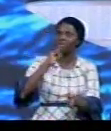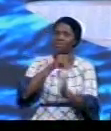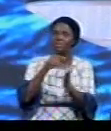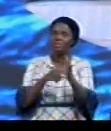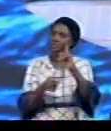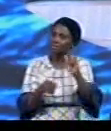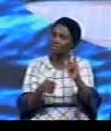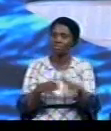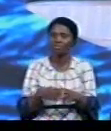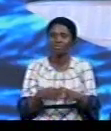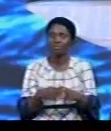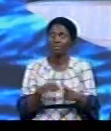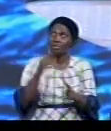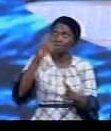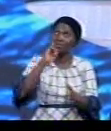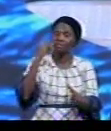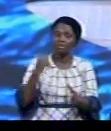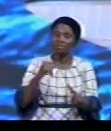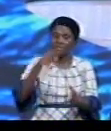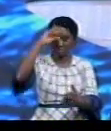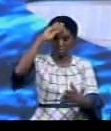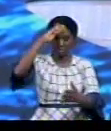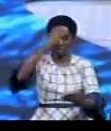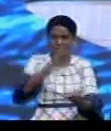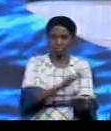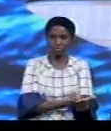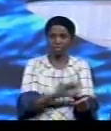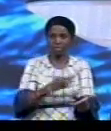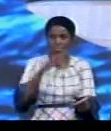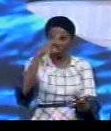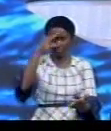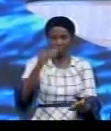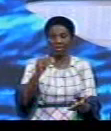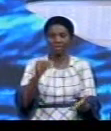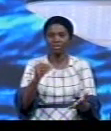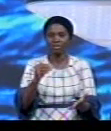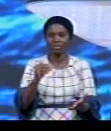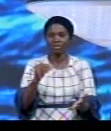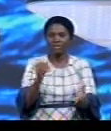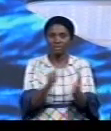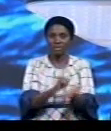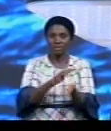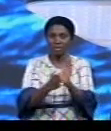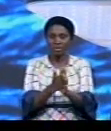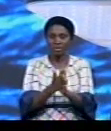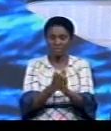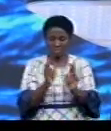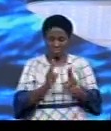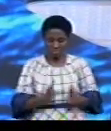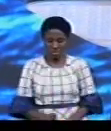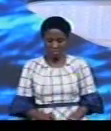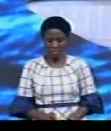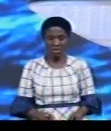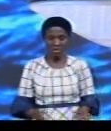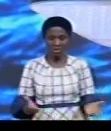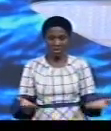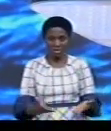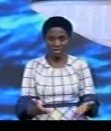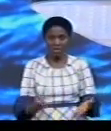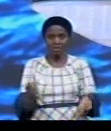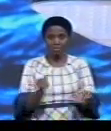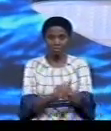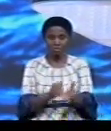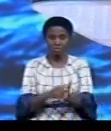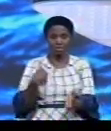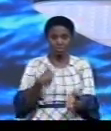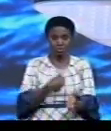that became a human being here, that we might be raised